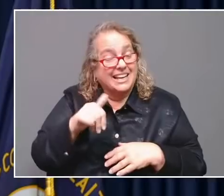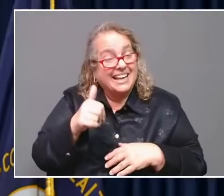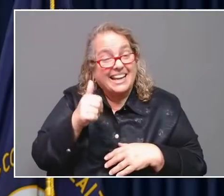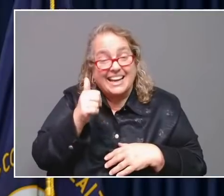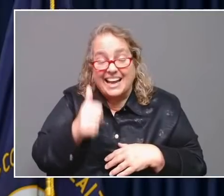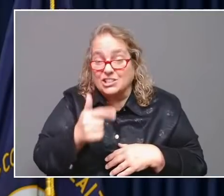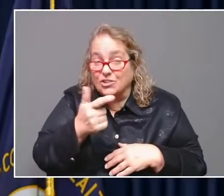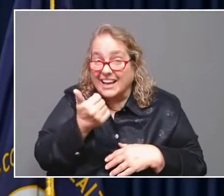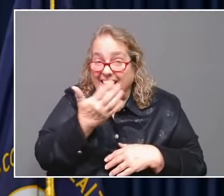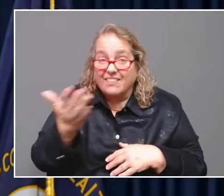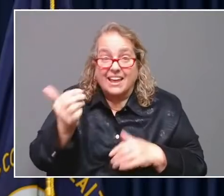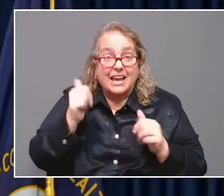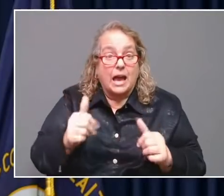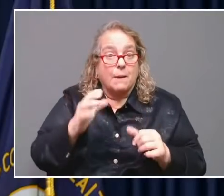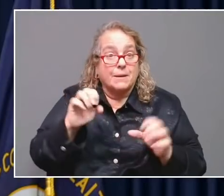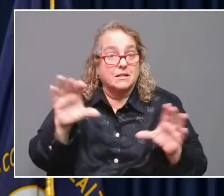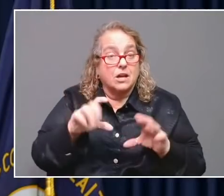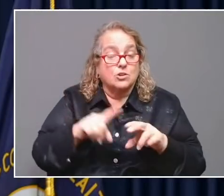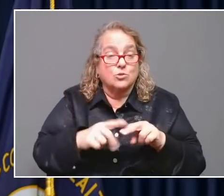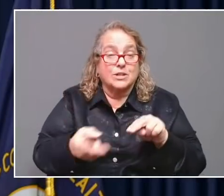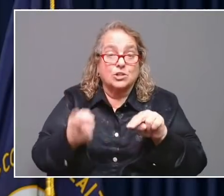increase vaccination rates?